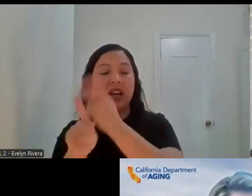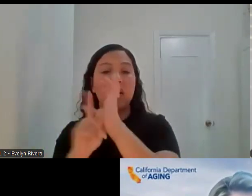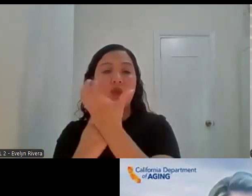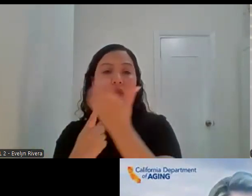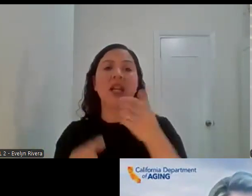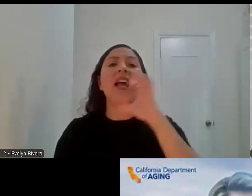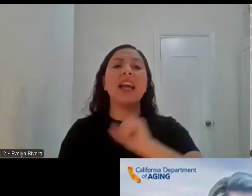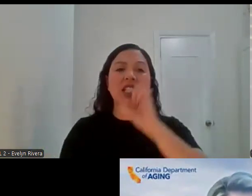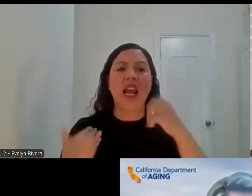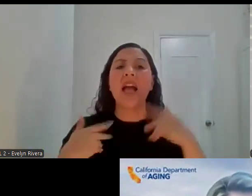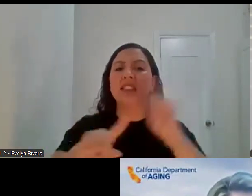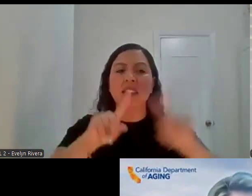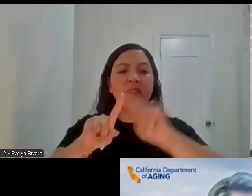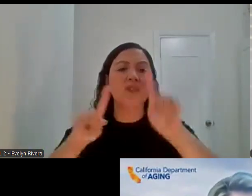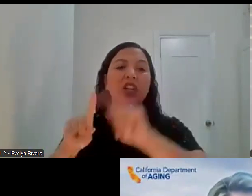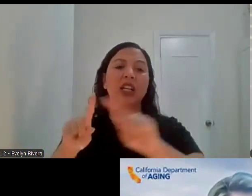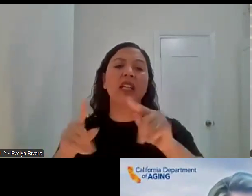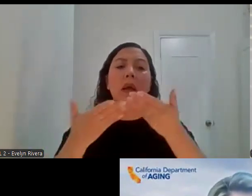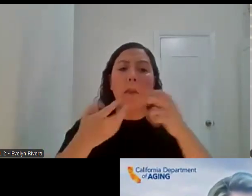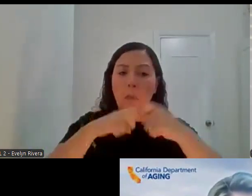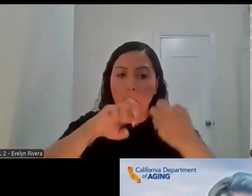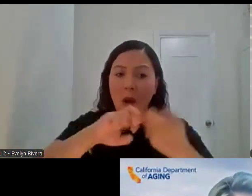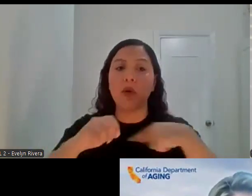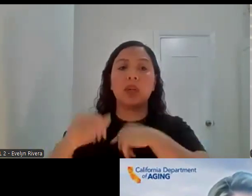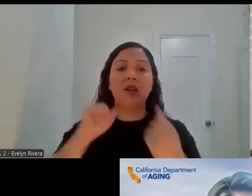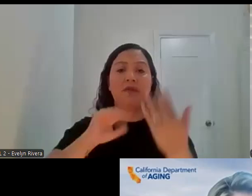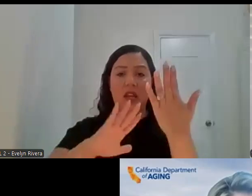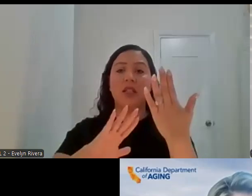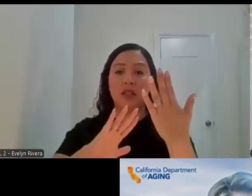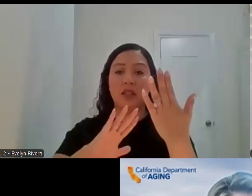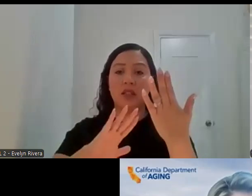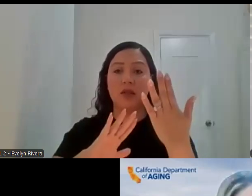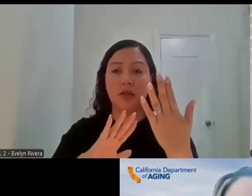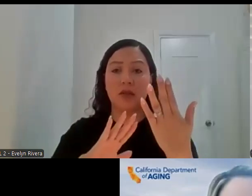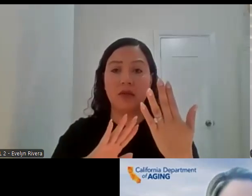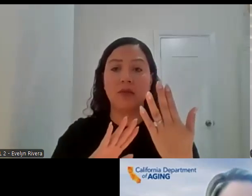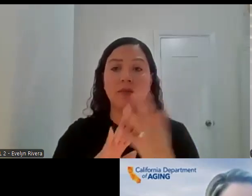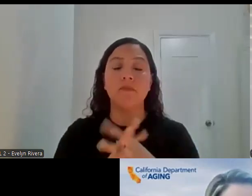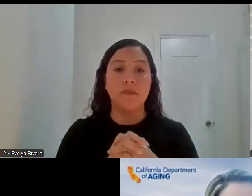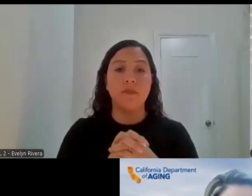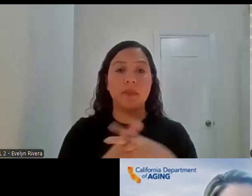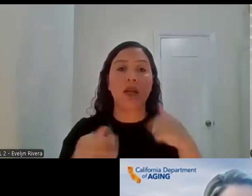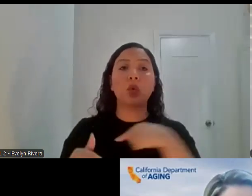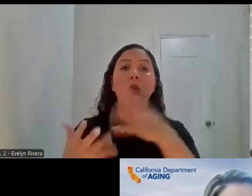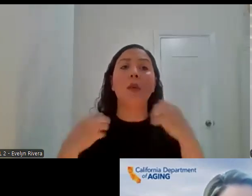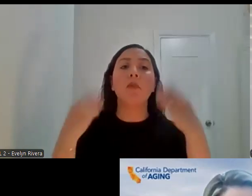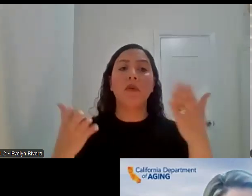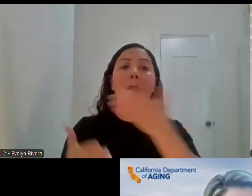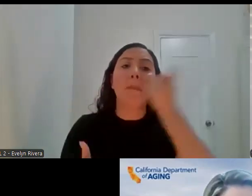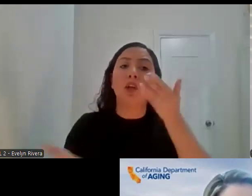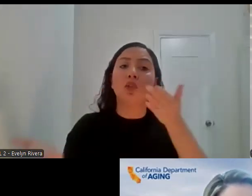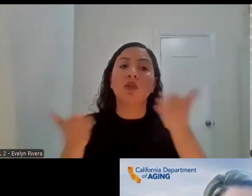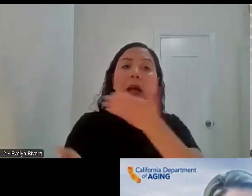with information and resources so that they can have better services and better health. And I'm in